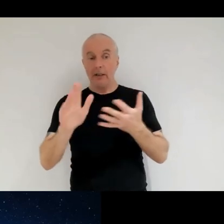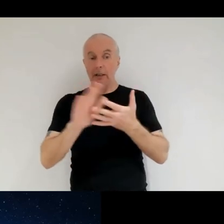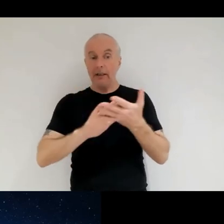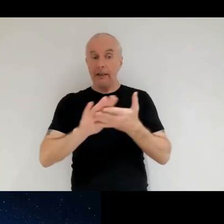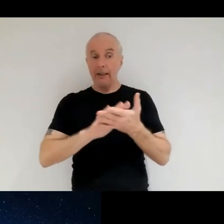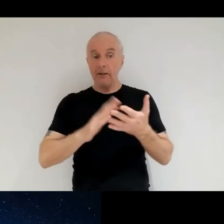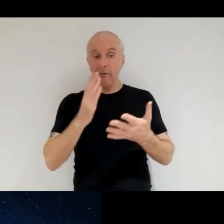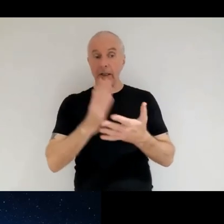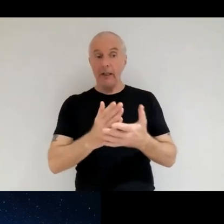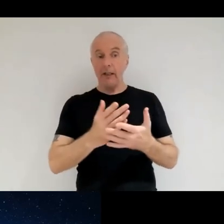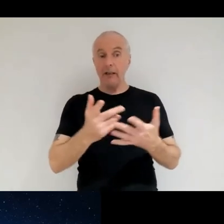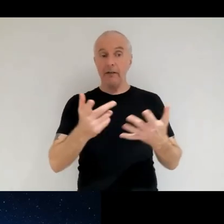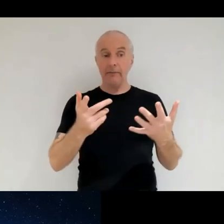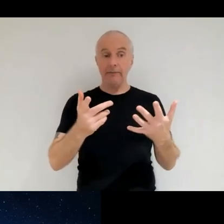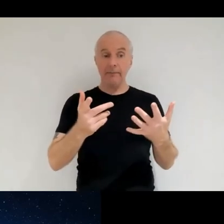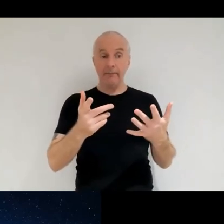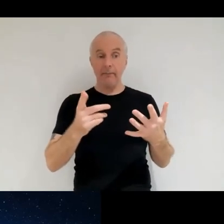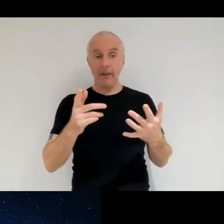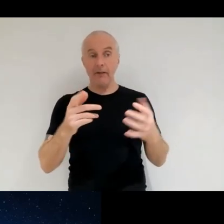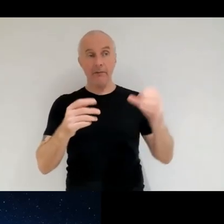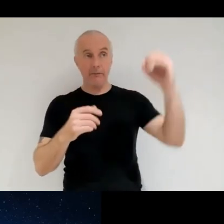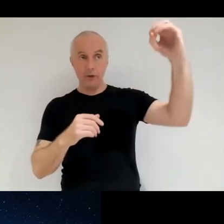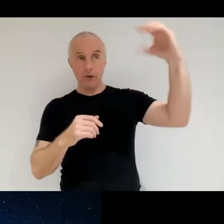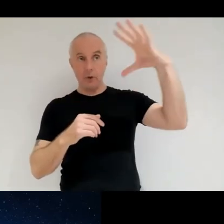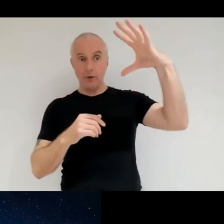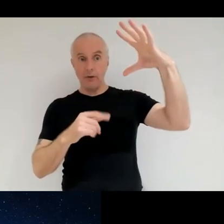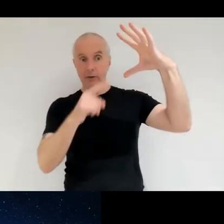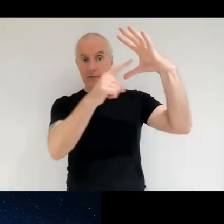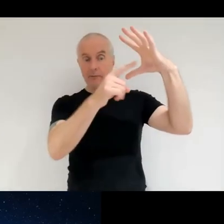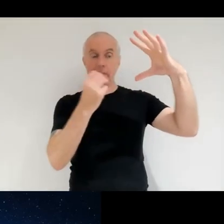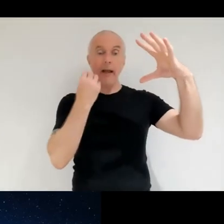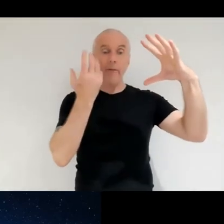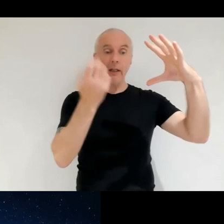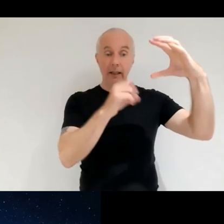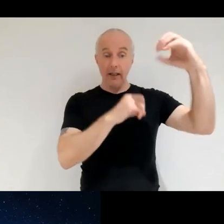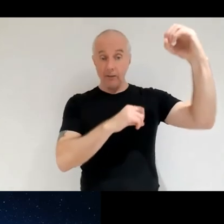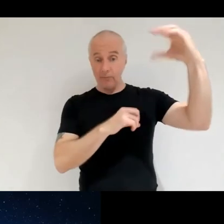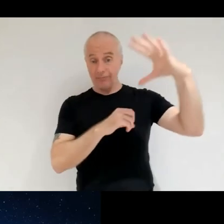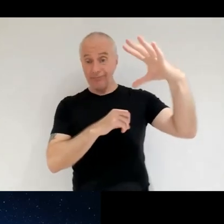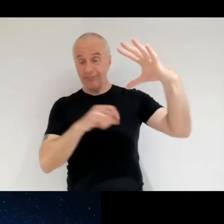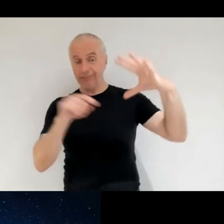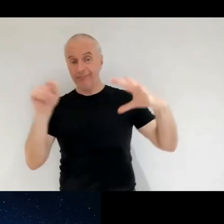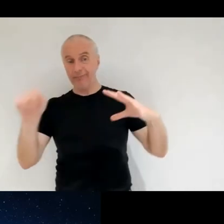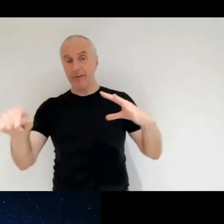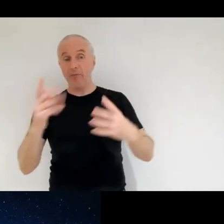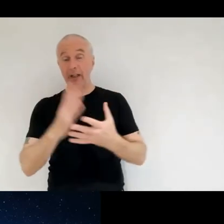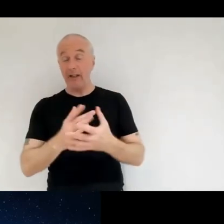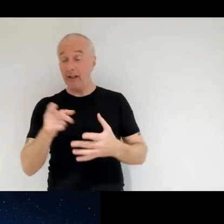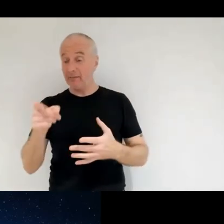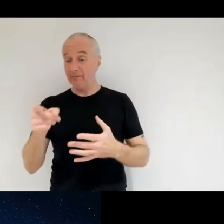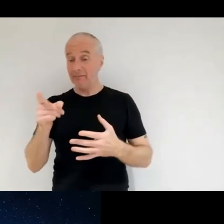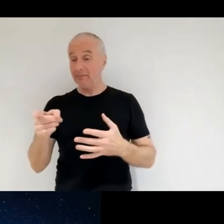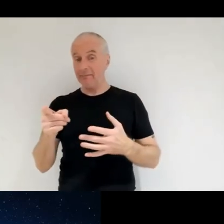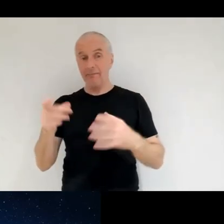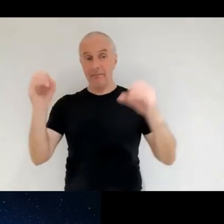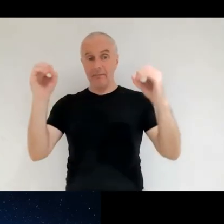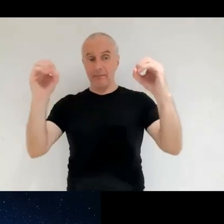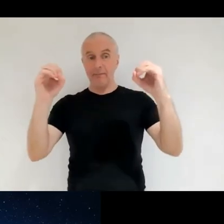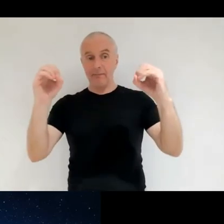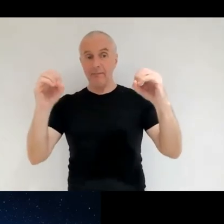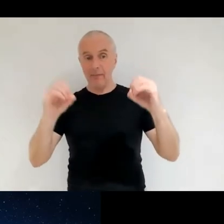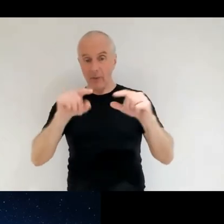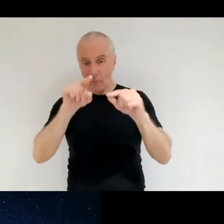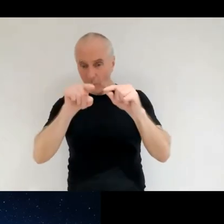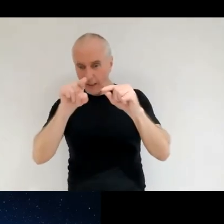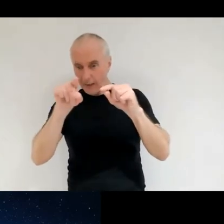energetic than, for example, what the sun produces every day. So these are some of the most energetic albums. They're tiny wiggles, but in terms of the